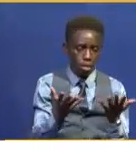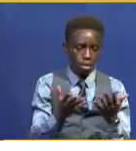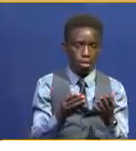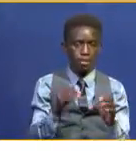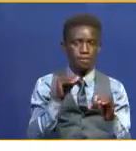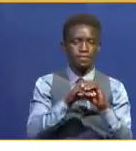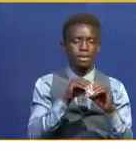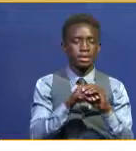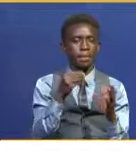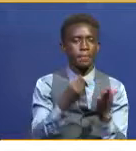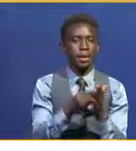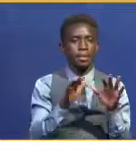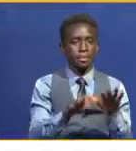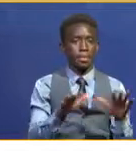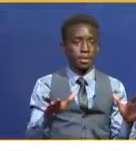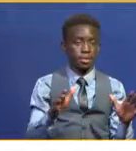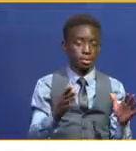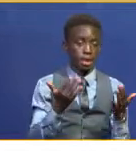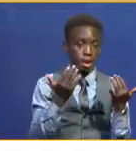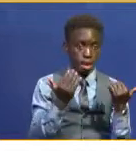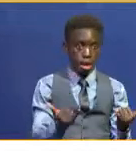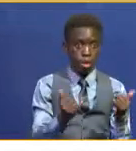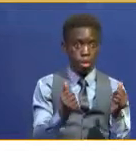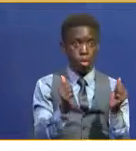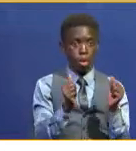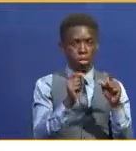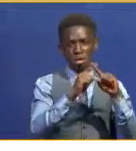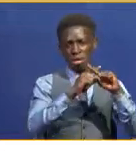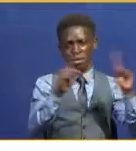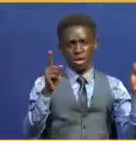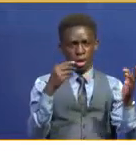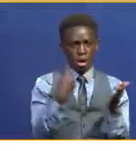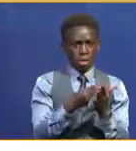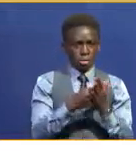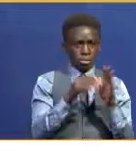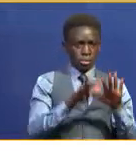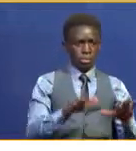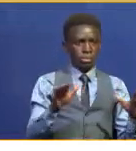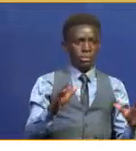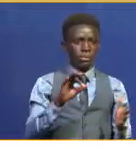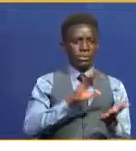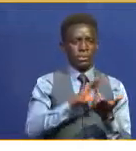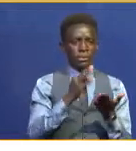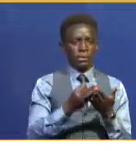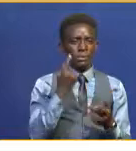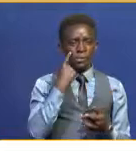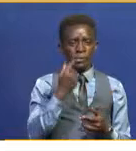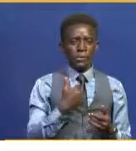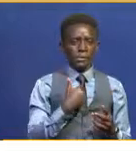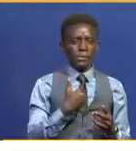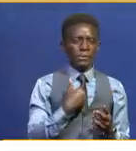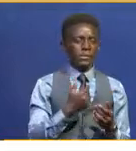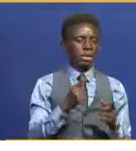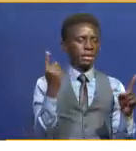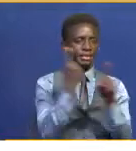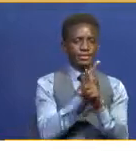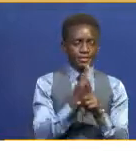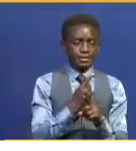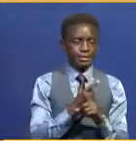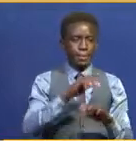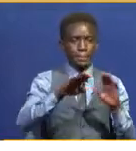funds. And so with the different money market funds, you'll have different minimum investment